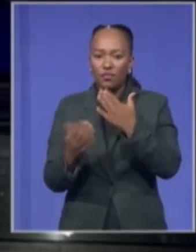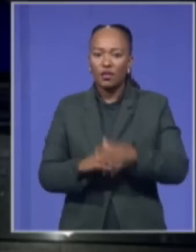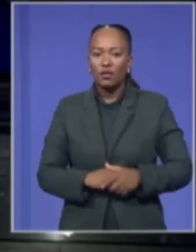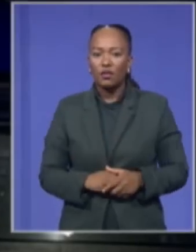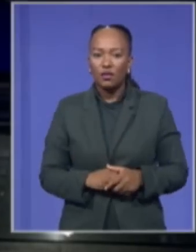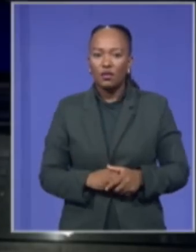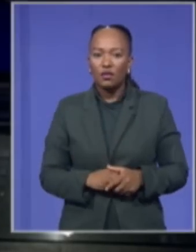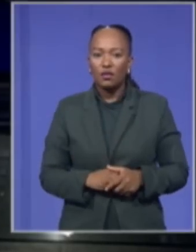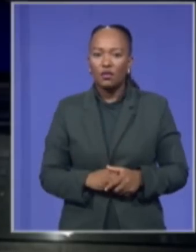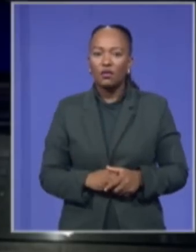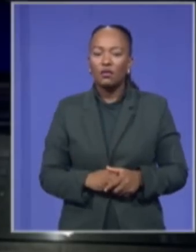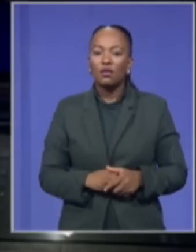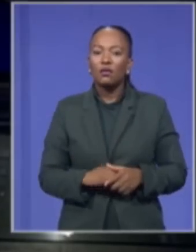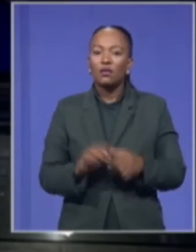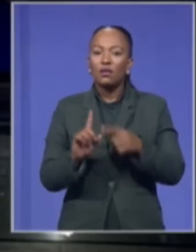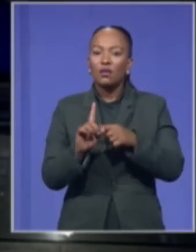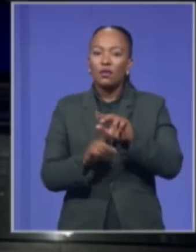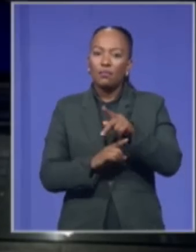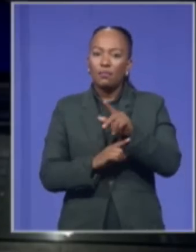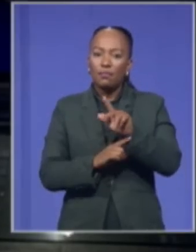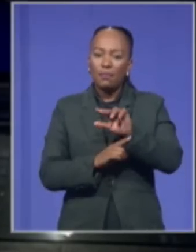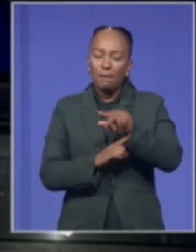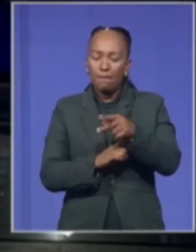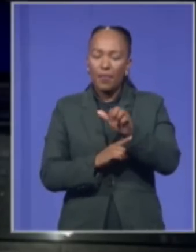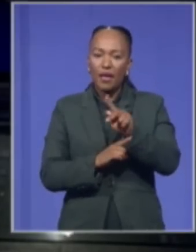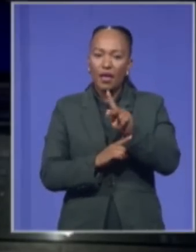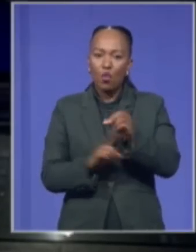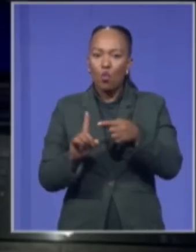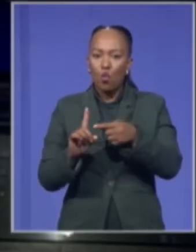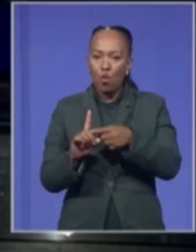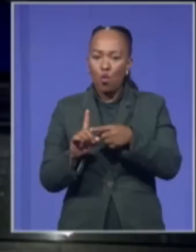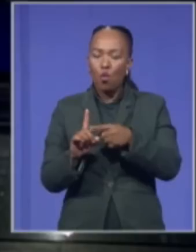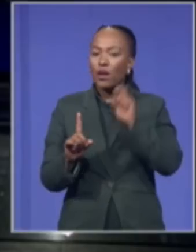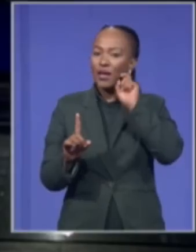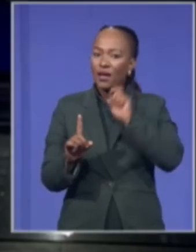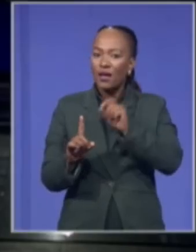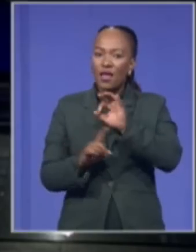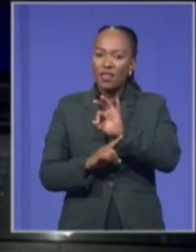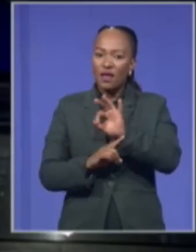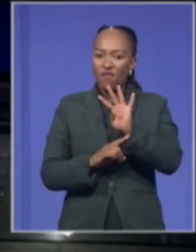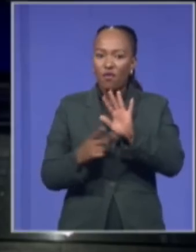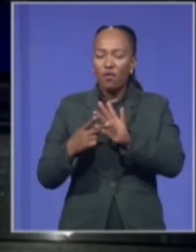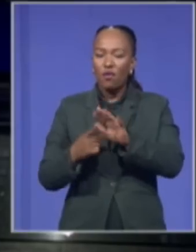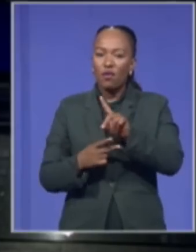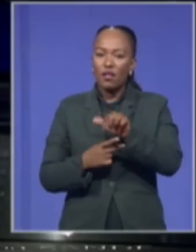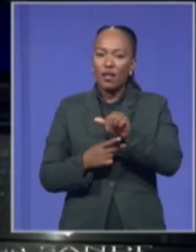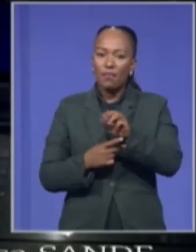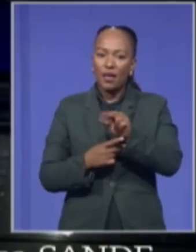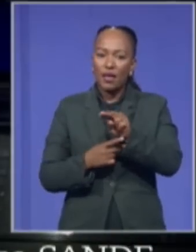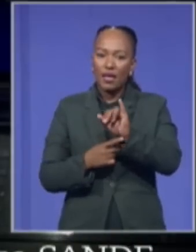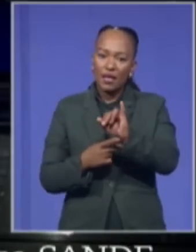jwalo Nombulelo Pheko ya dilemo tse 34 le Dlamini Ramosweu ya dilemo